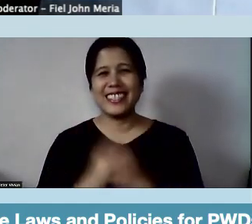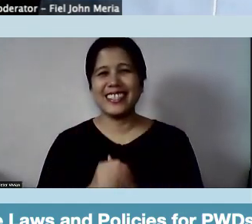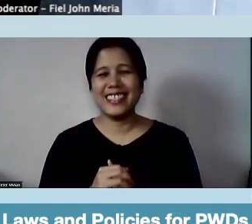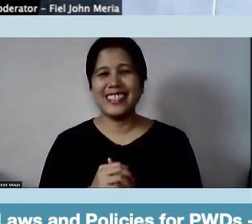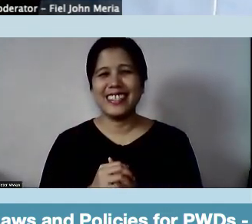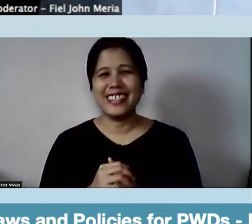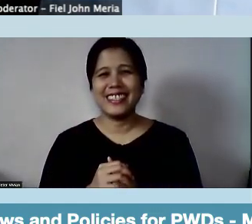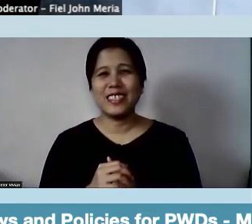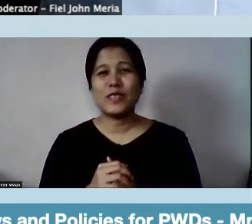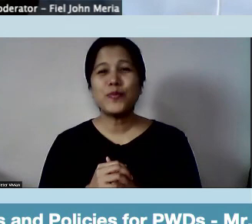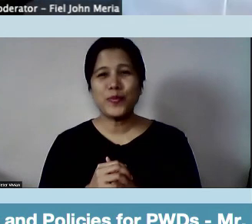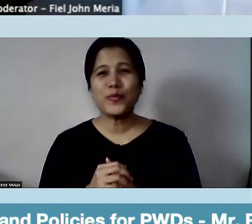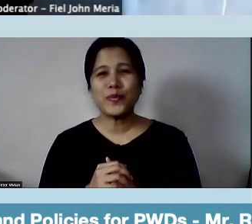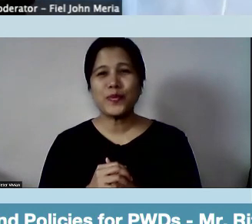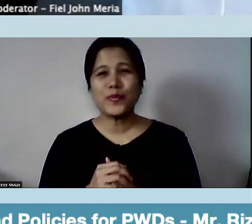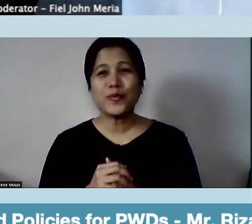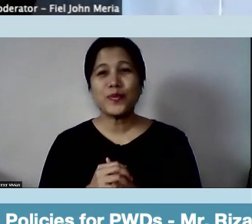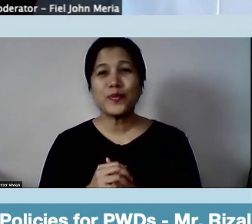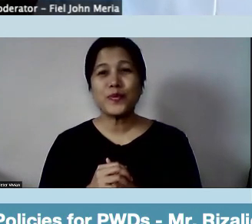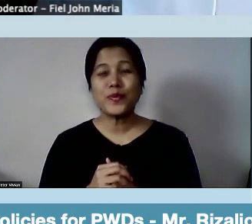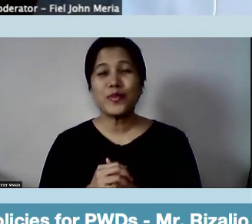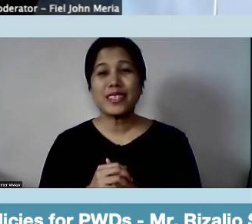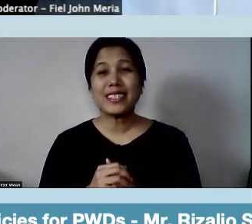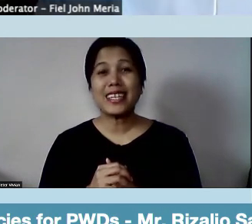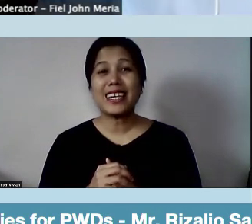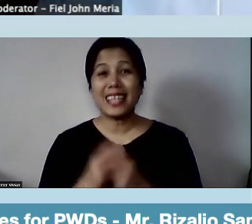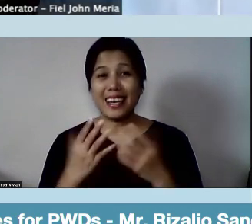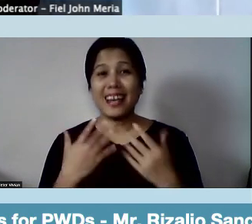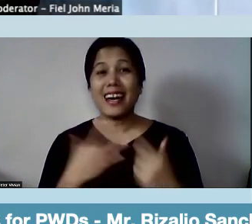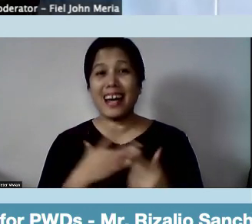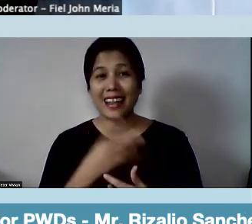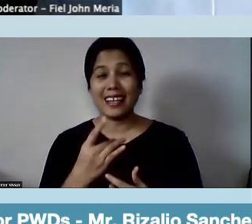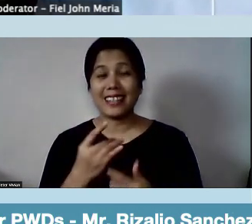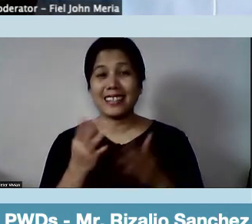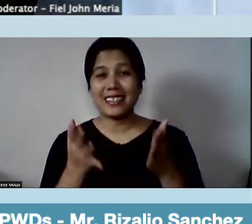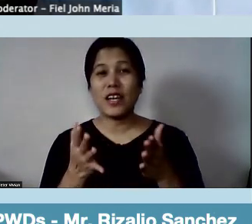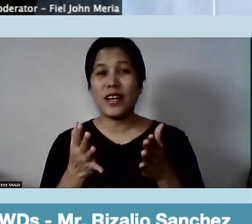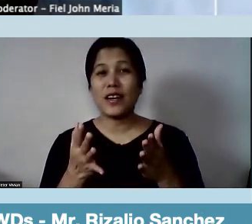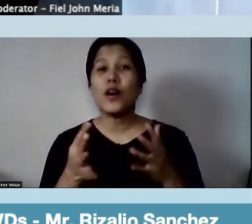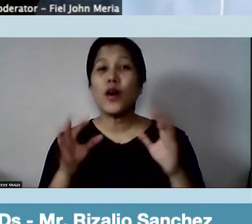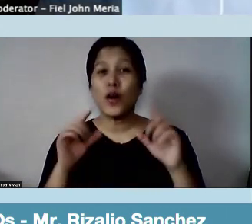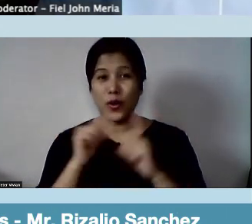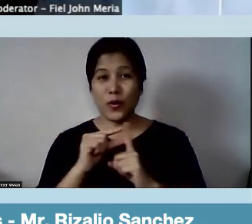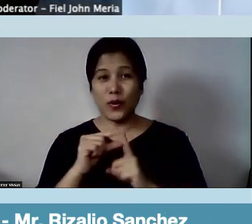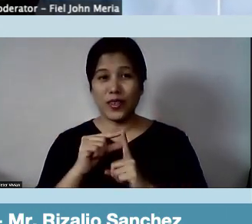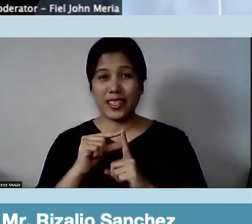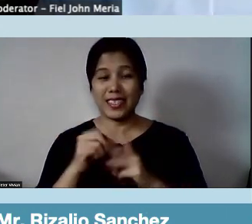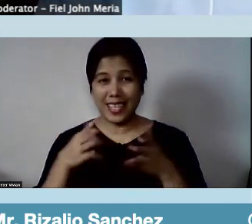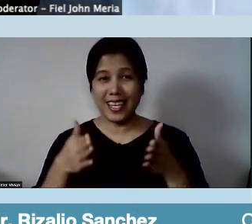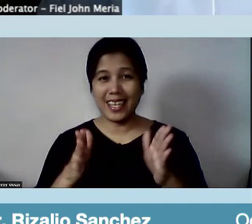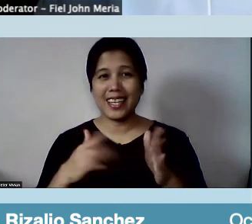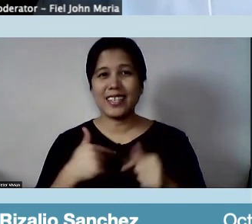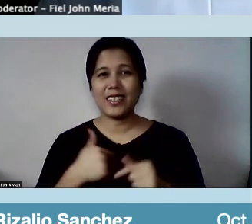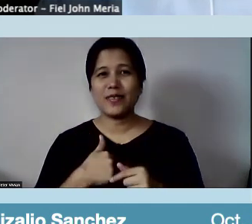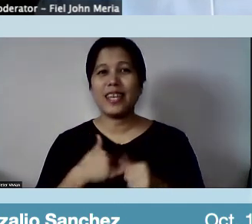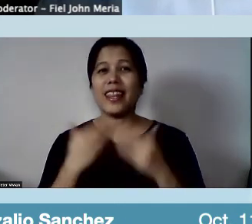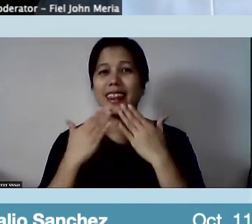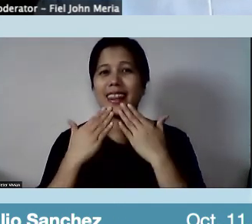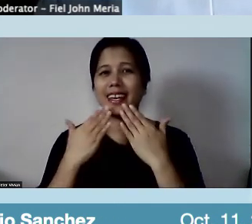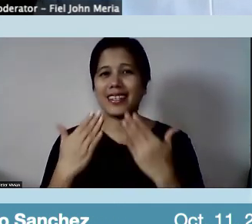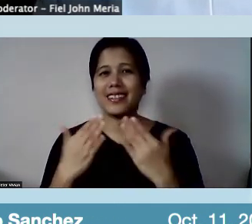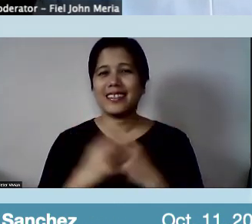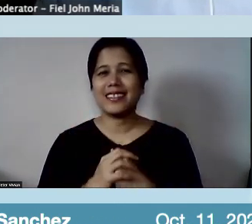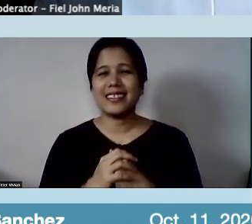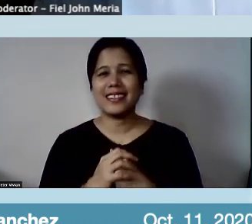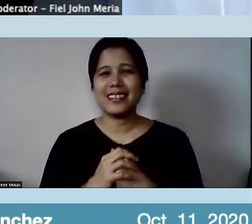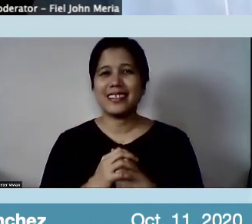Ayun. So, yeah, once again, I'd like to leave some parting words, if you will me to. Again, you